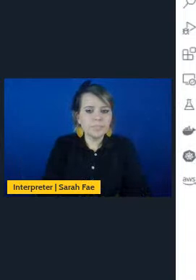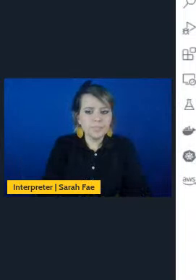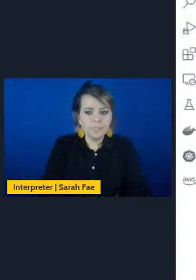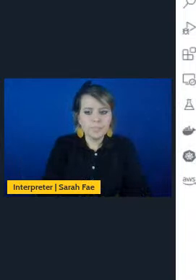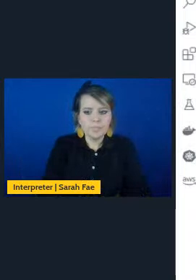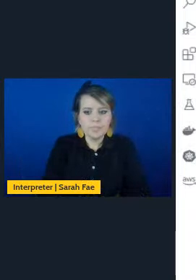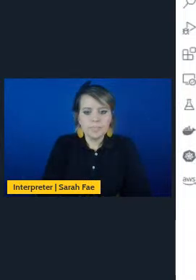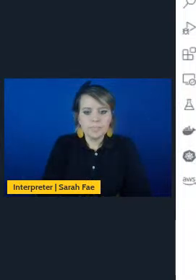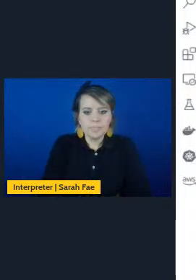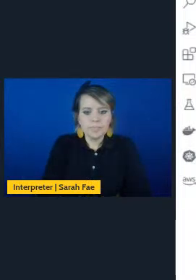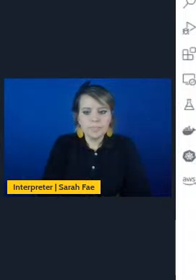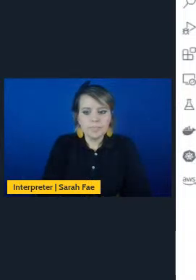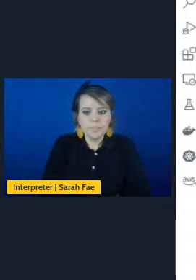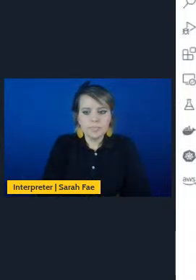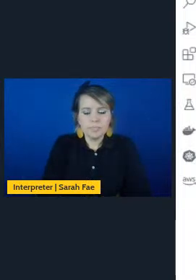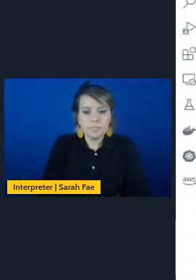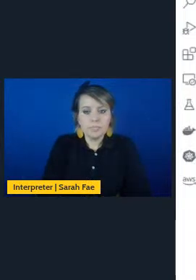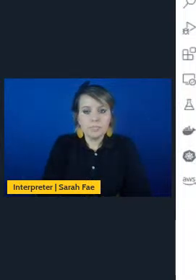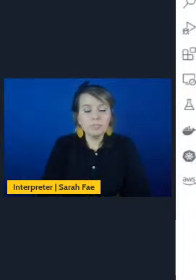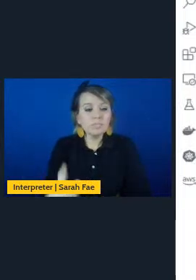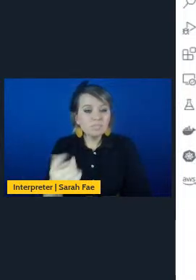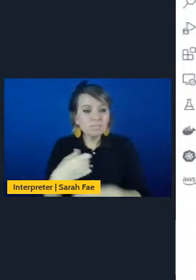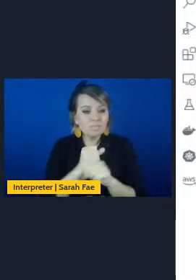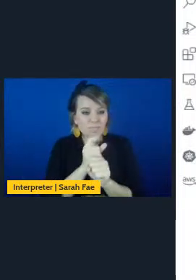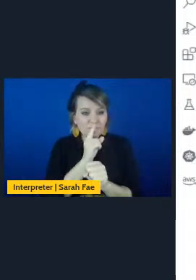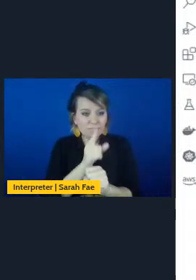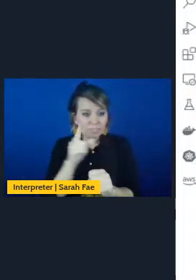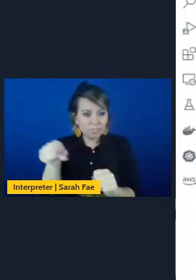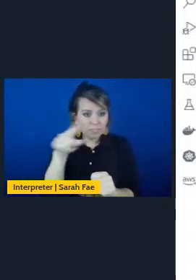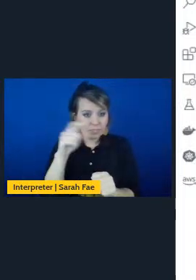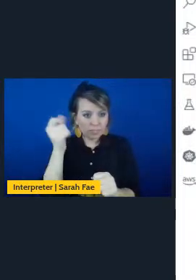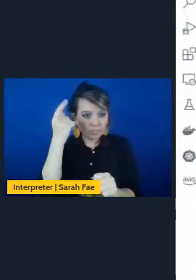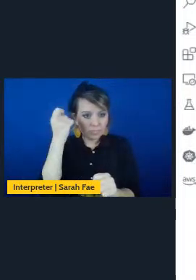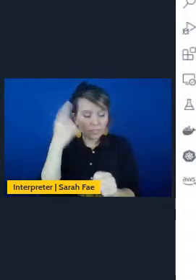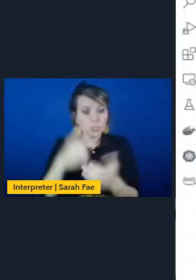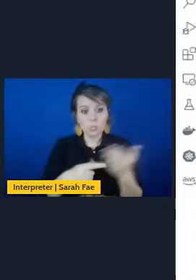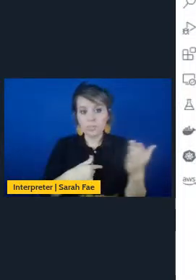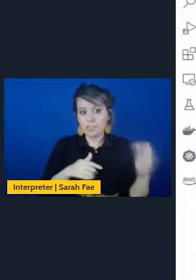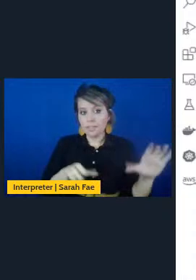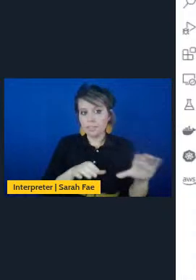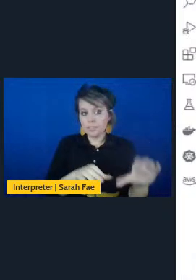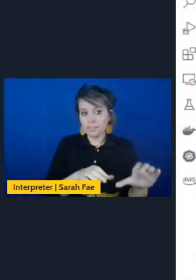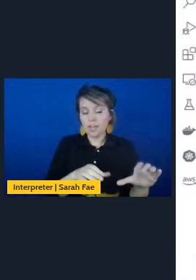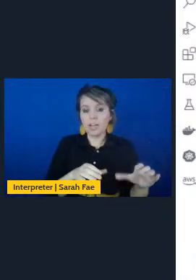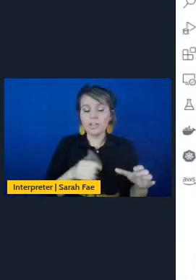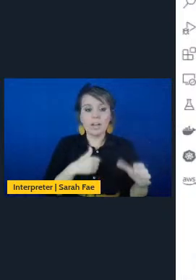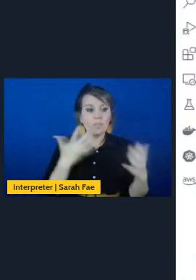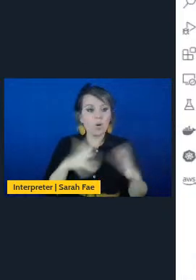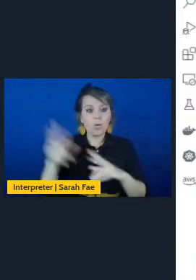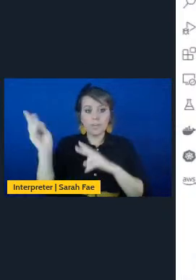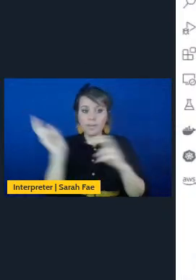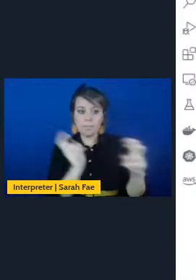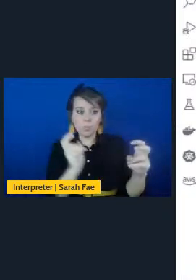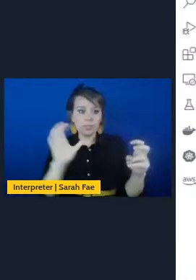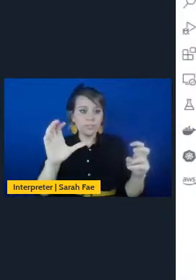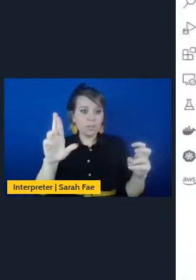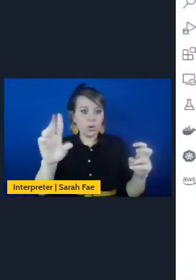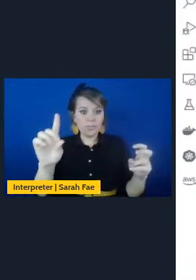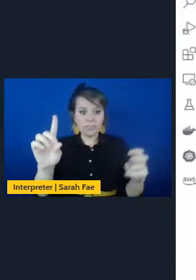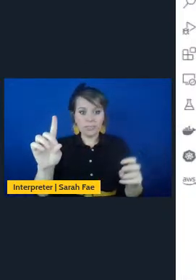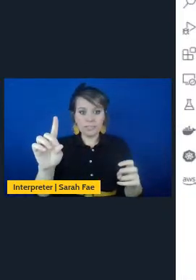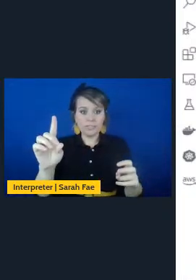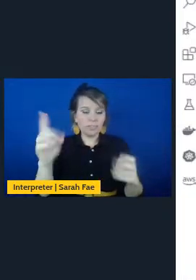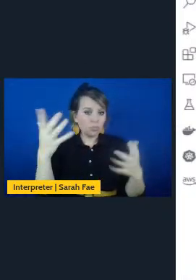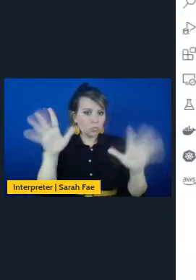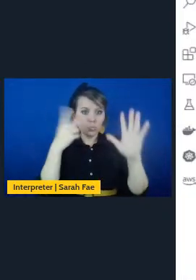file, and just to make sure you understand, so what I've done is already imported these CRDs which you